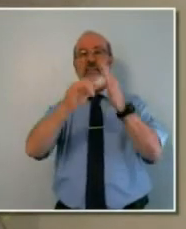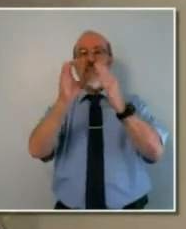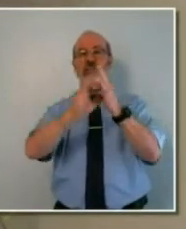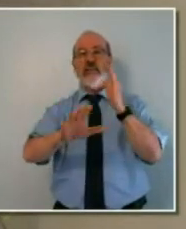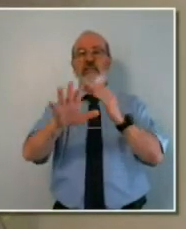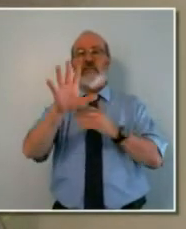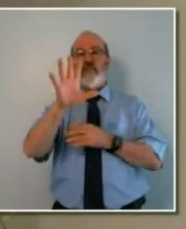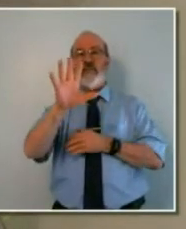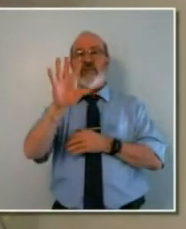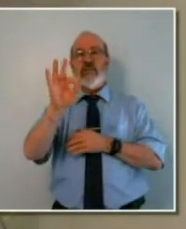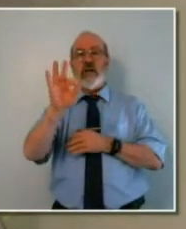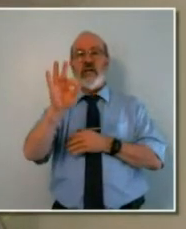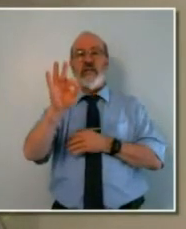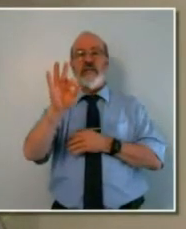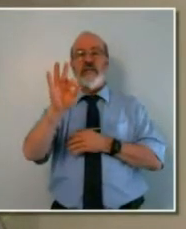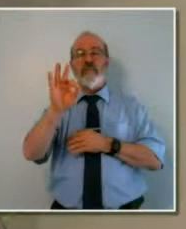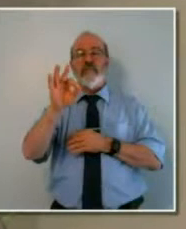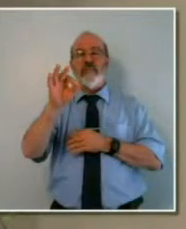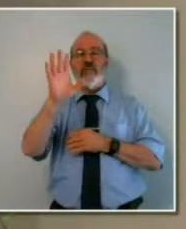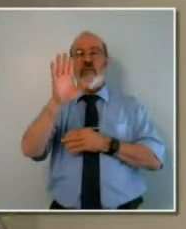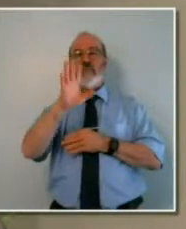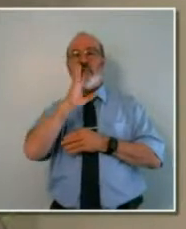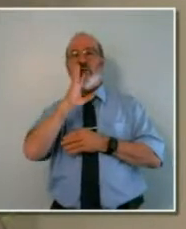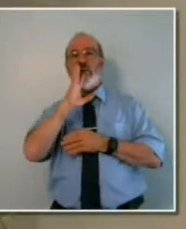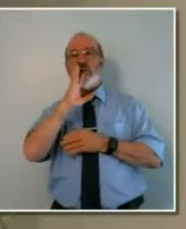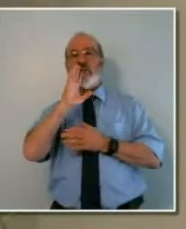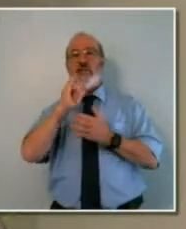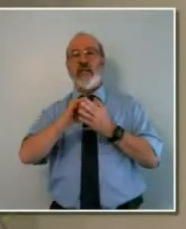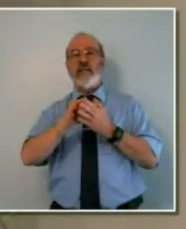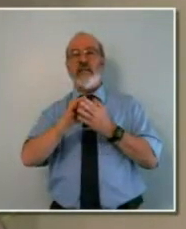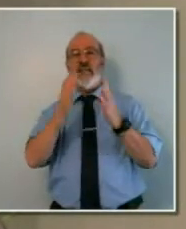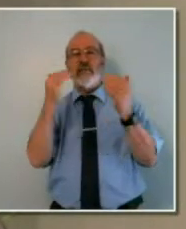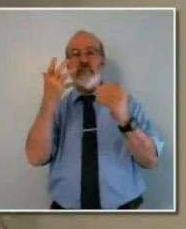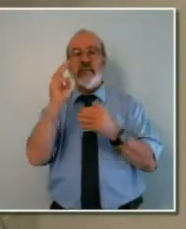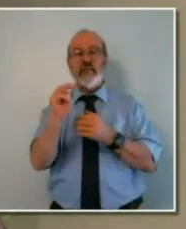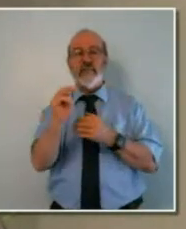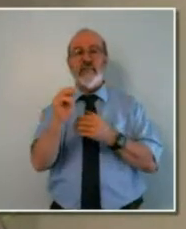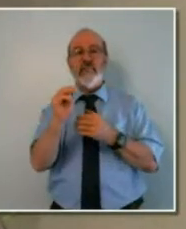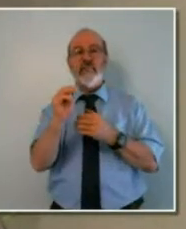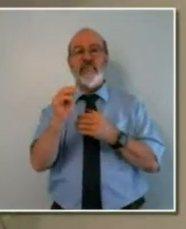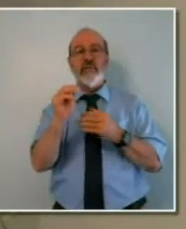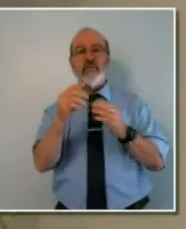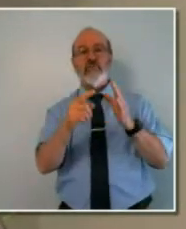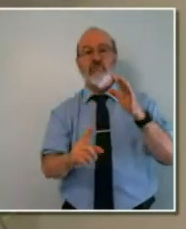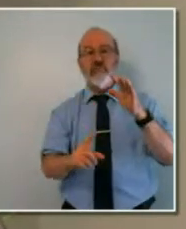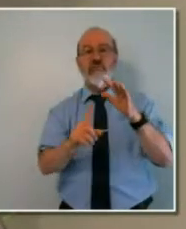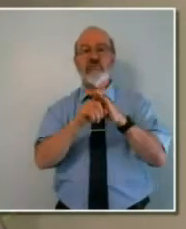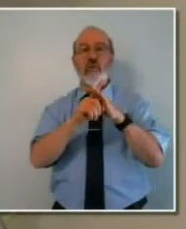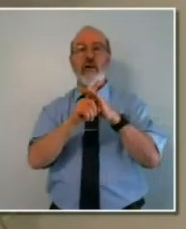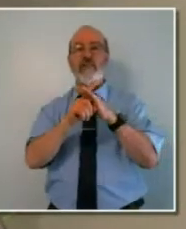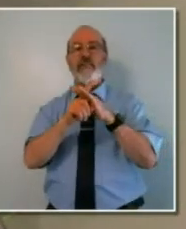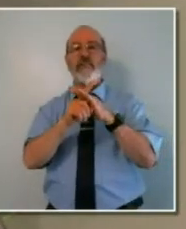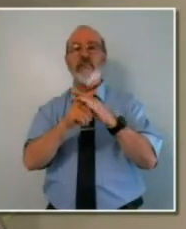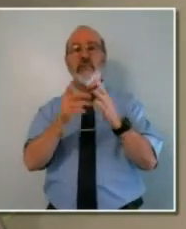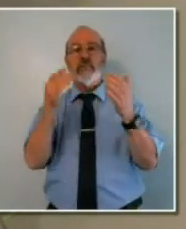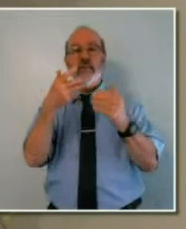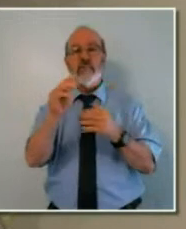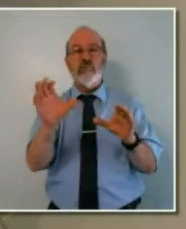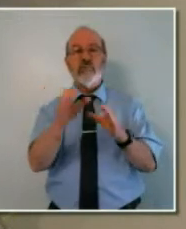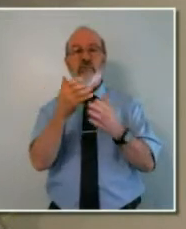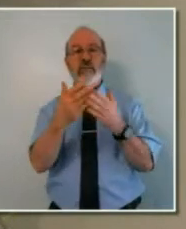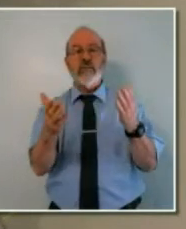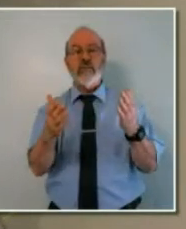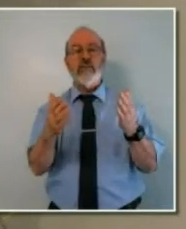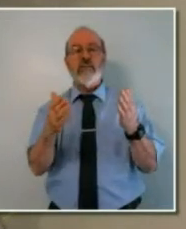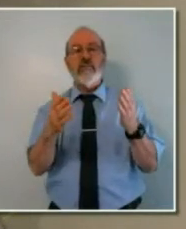God addresses the fact that they were expecting him to show up, They were expecting him to do something. And